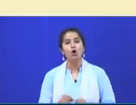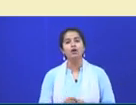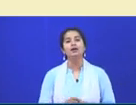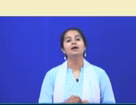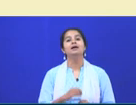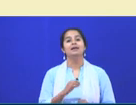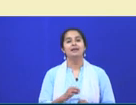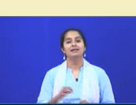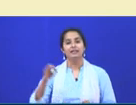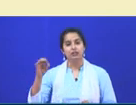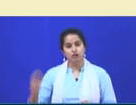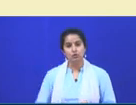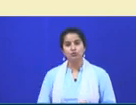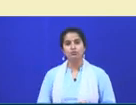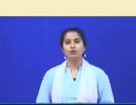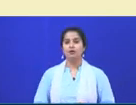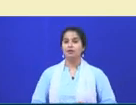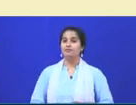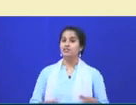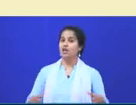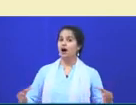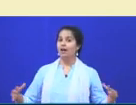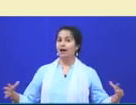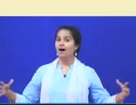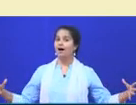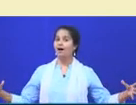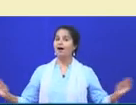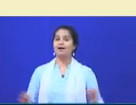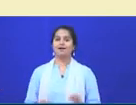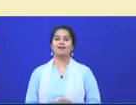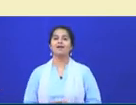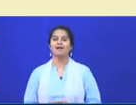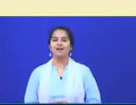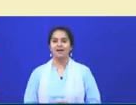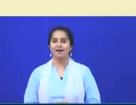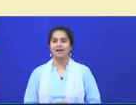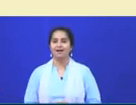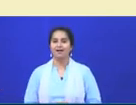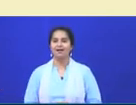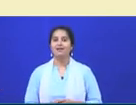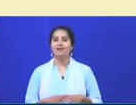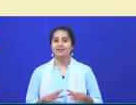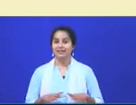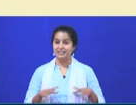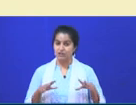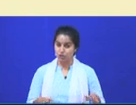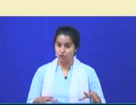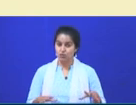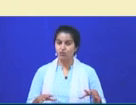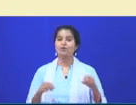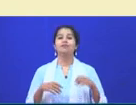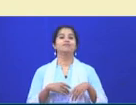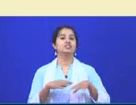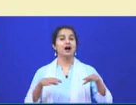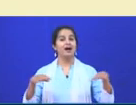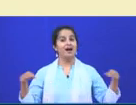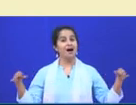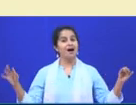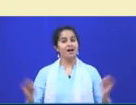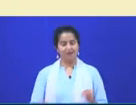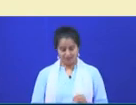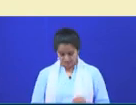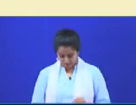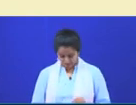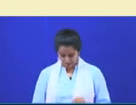Nadinam or Nadishu, Vishala, Ganga. Nadishu,